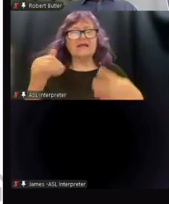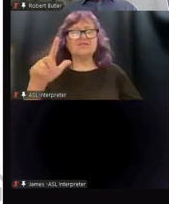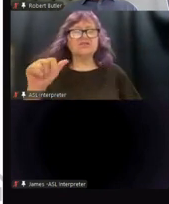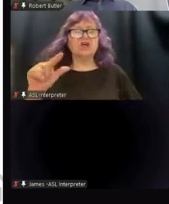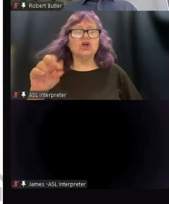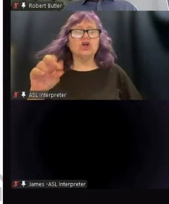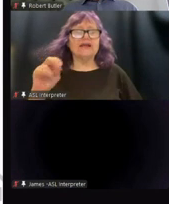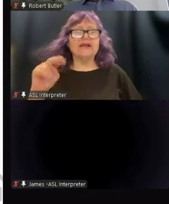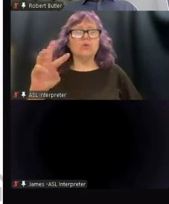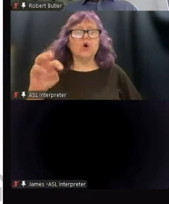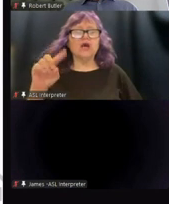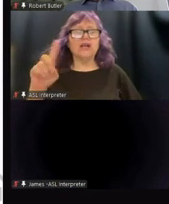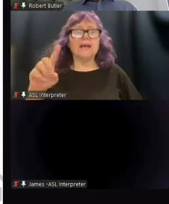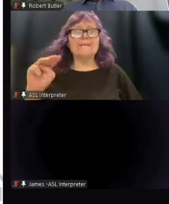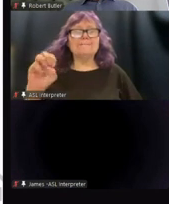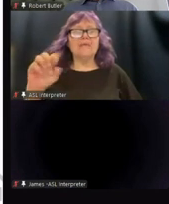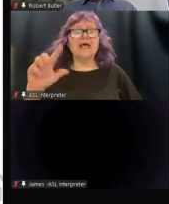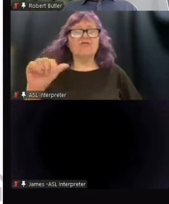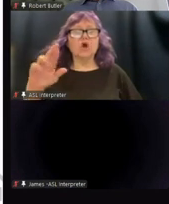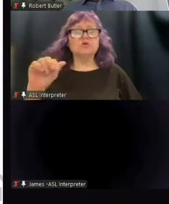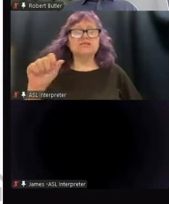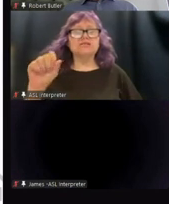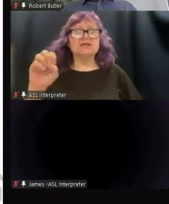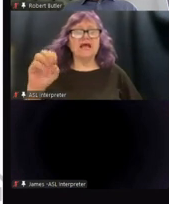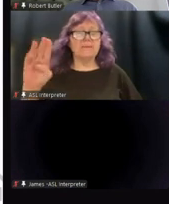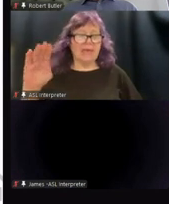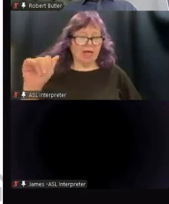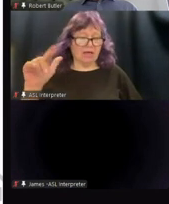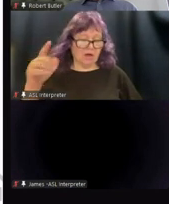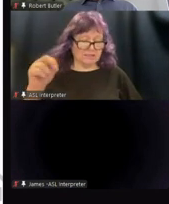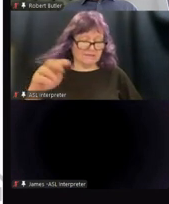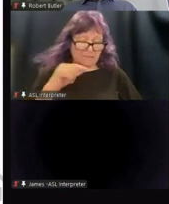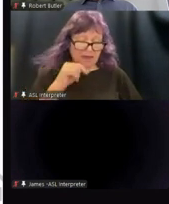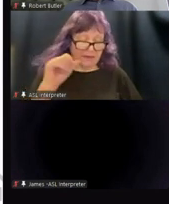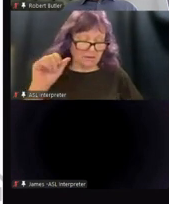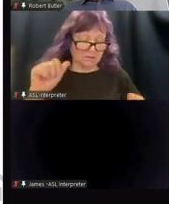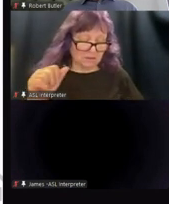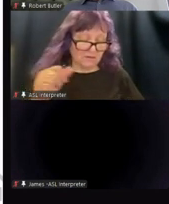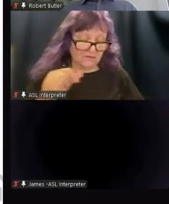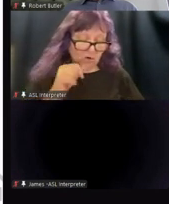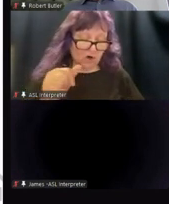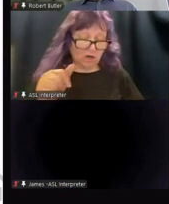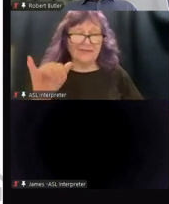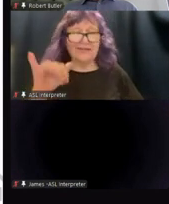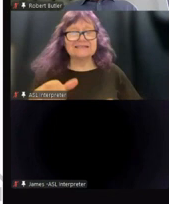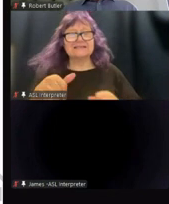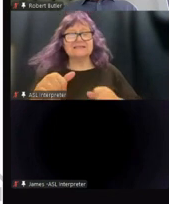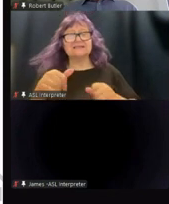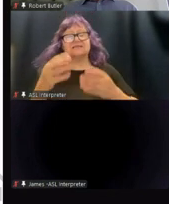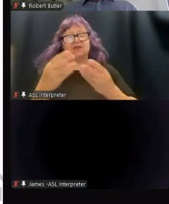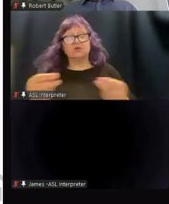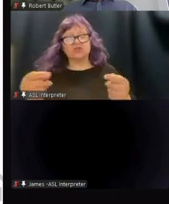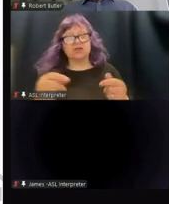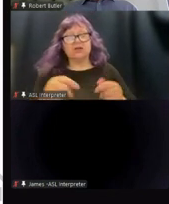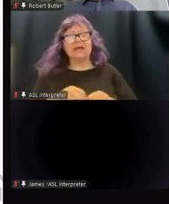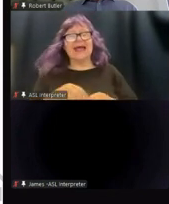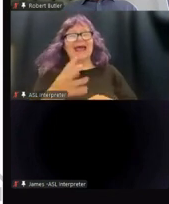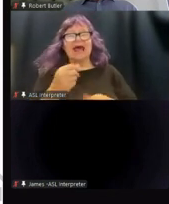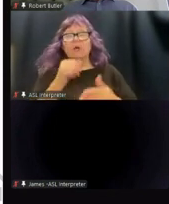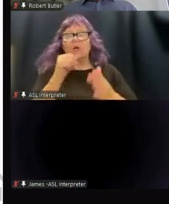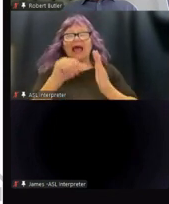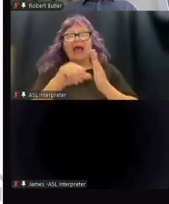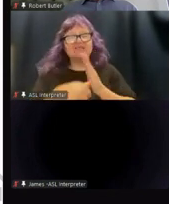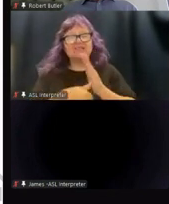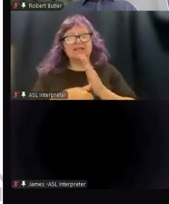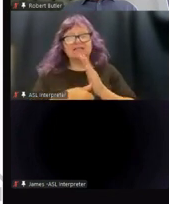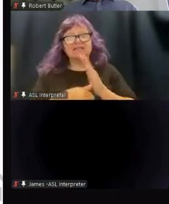be well suited for this solution. All right, next slide. And I want to emphasize here that this